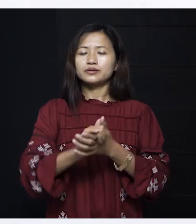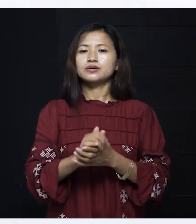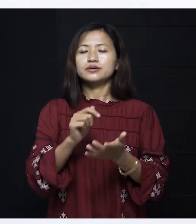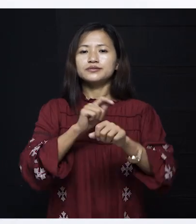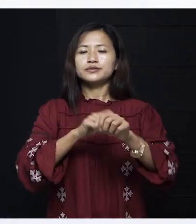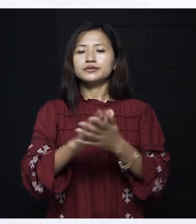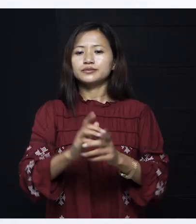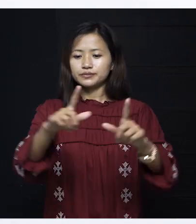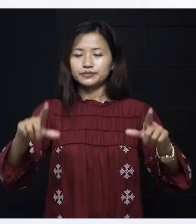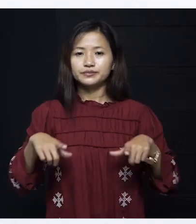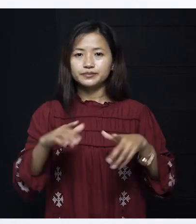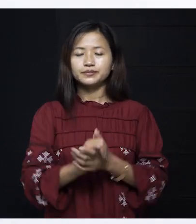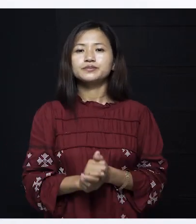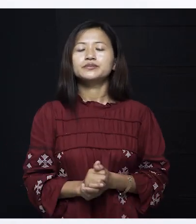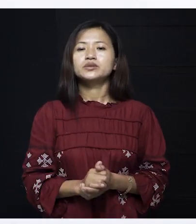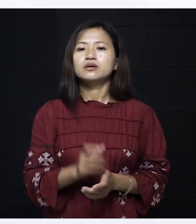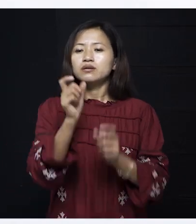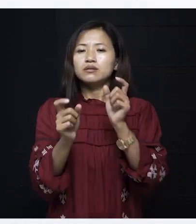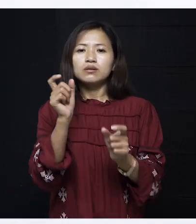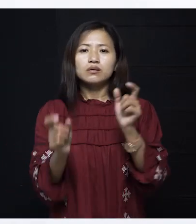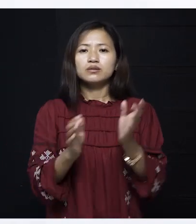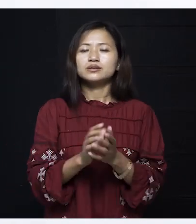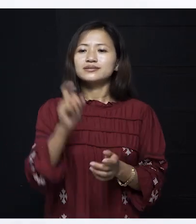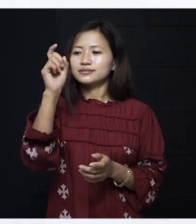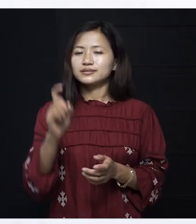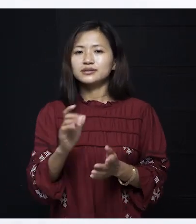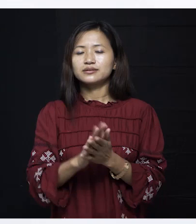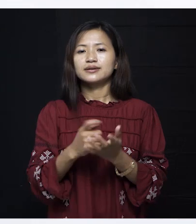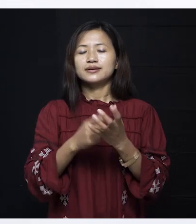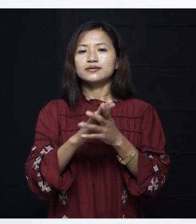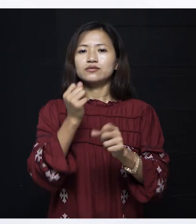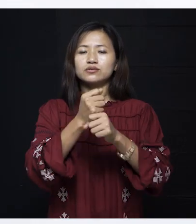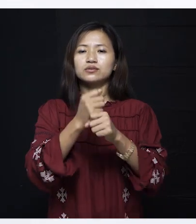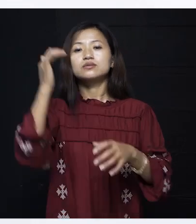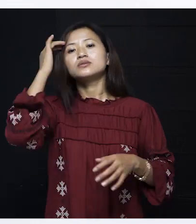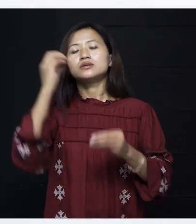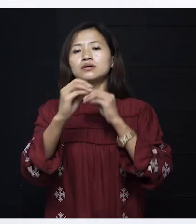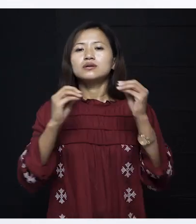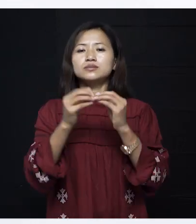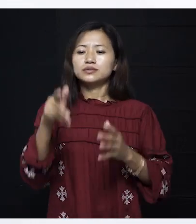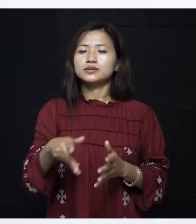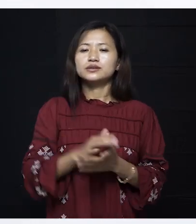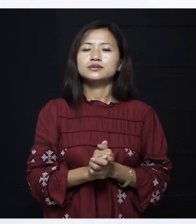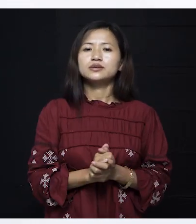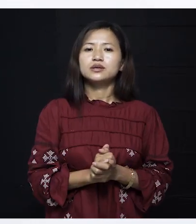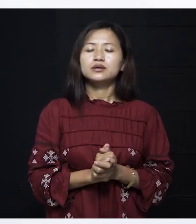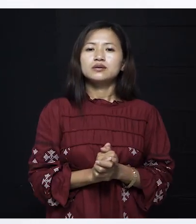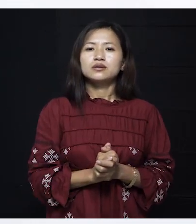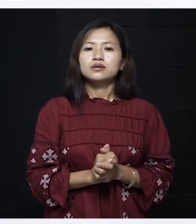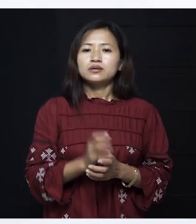is called as population. And it is very necessary for the government to know about it, okay? To know about